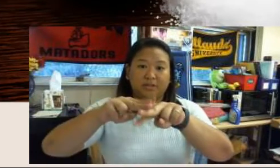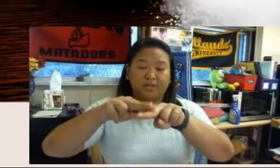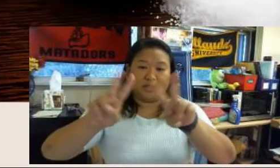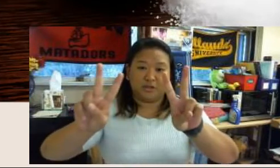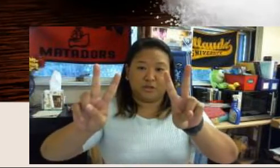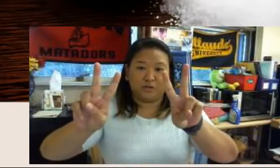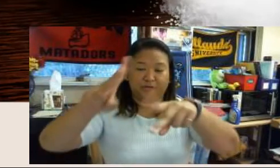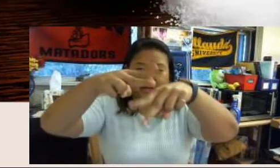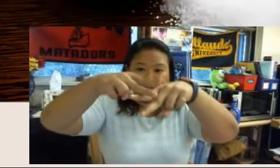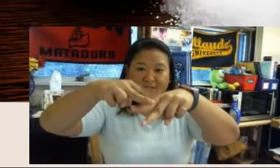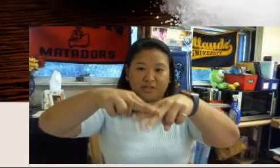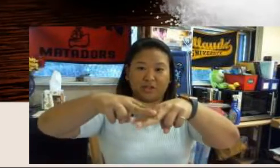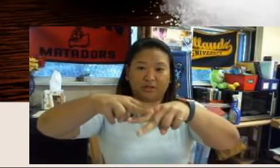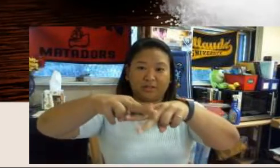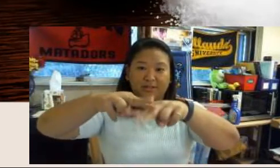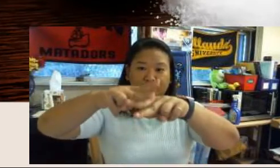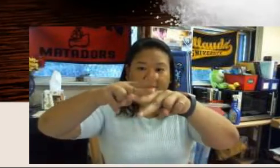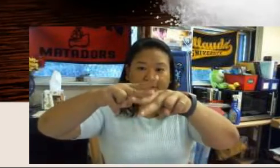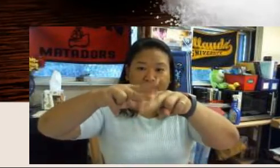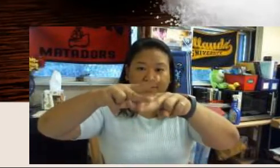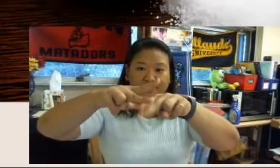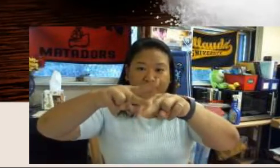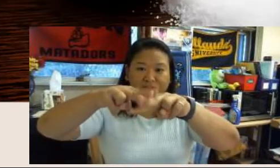Salt, 2 V's, salt.